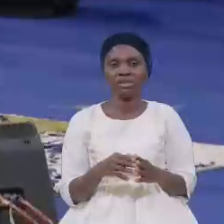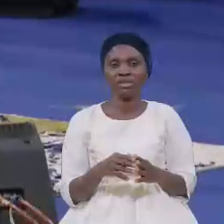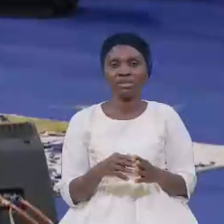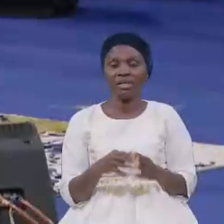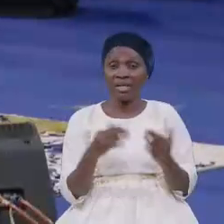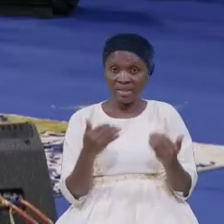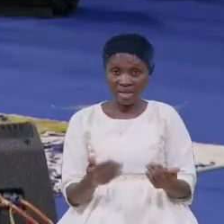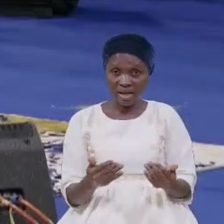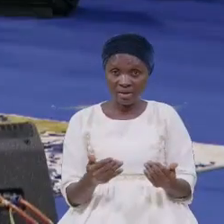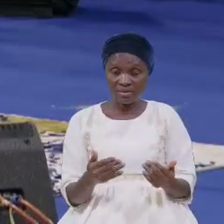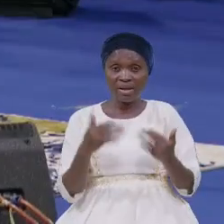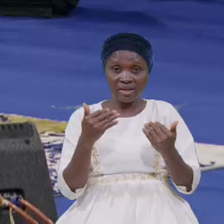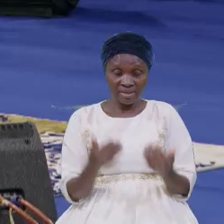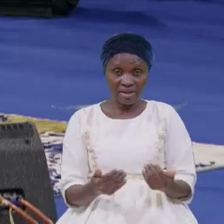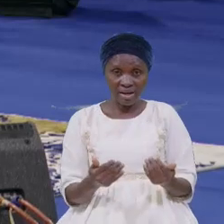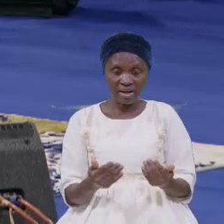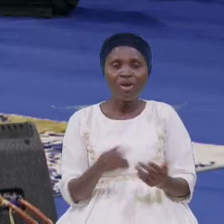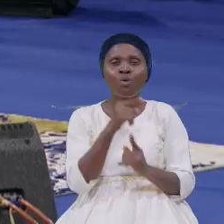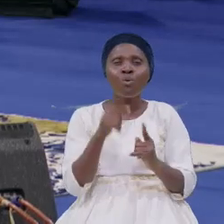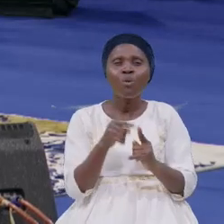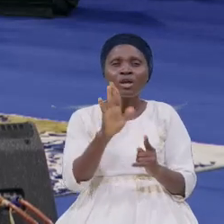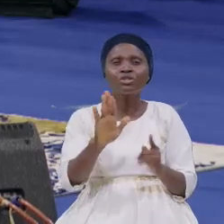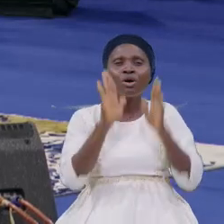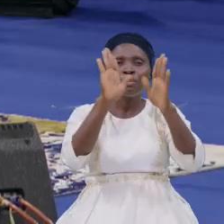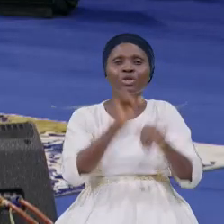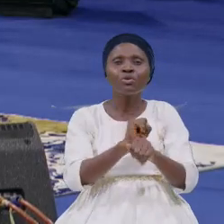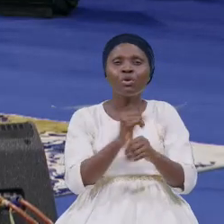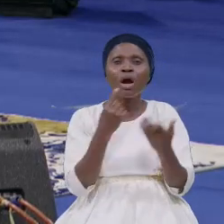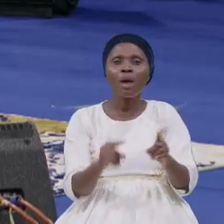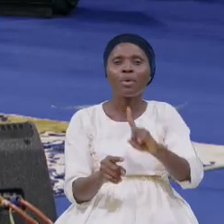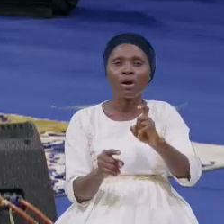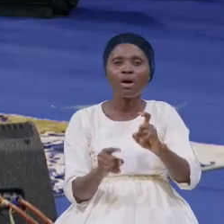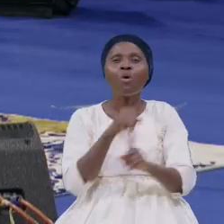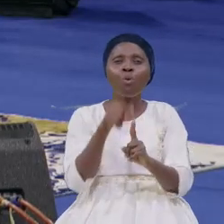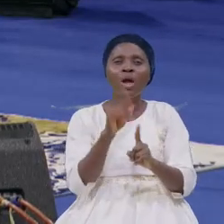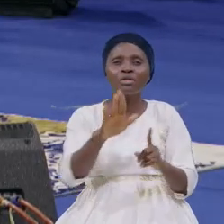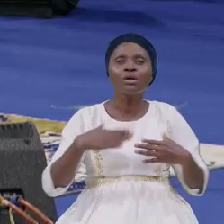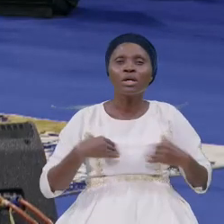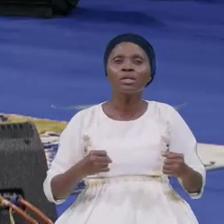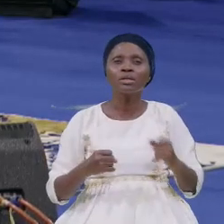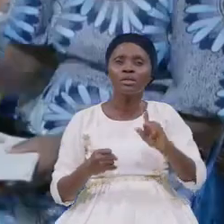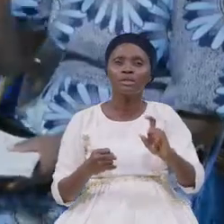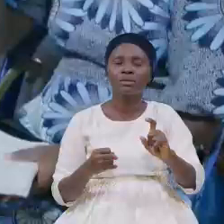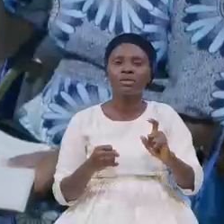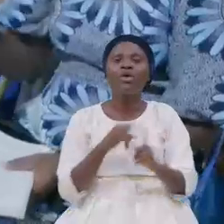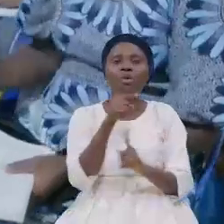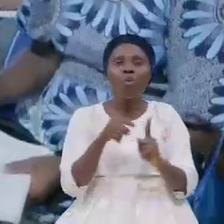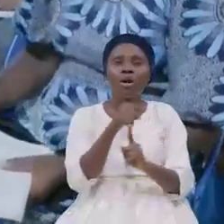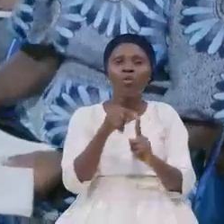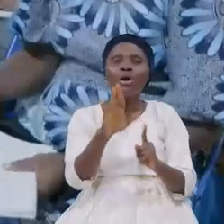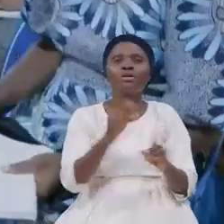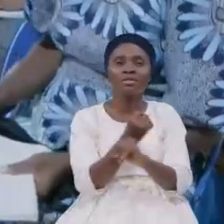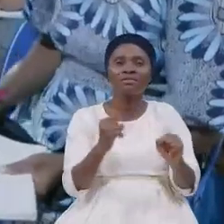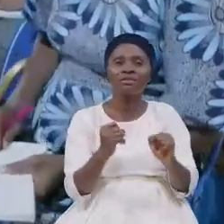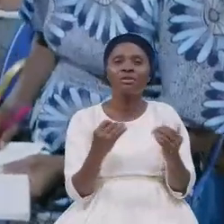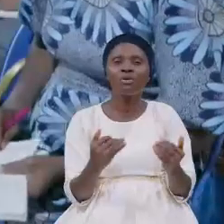Now, when is your miracle? When is your healing? When is your salvation? When is